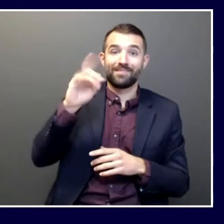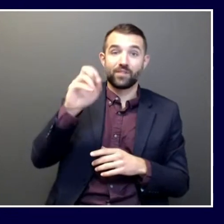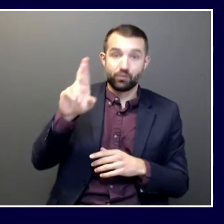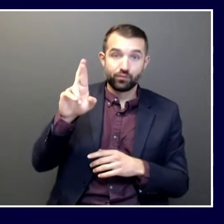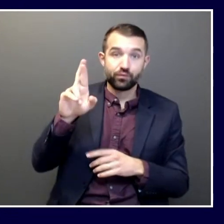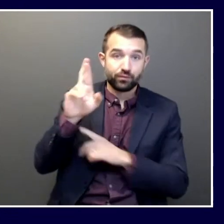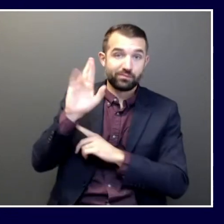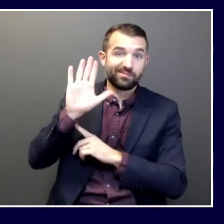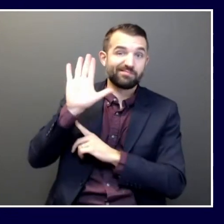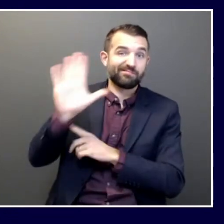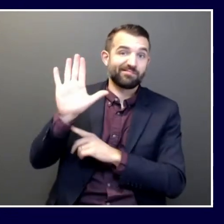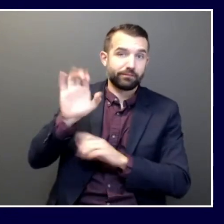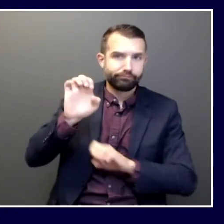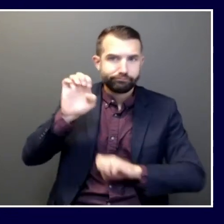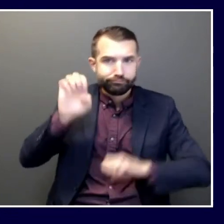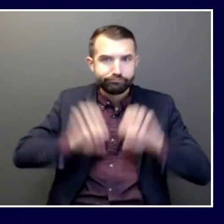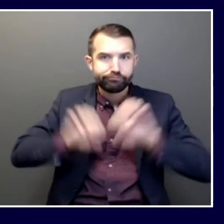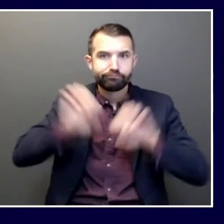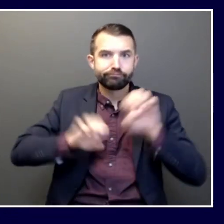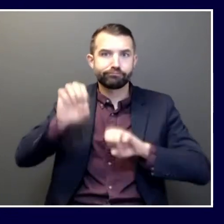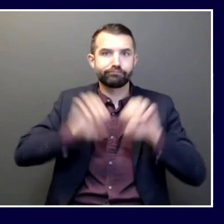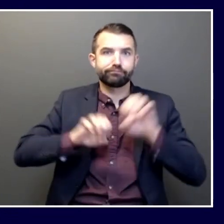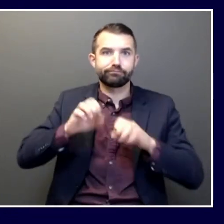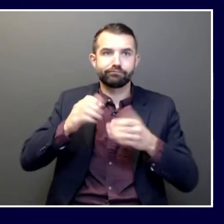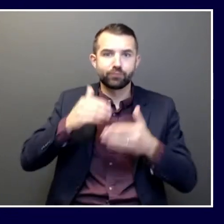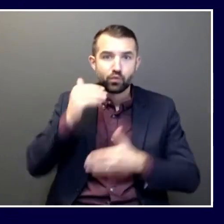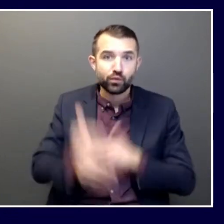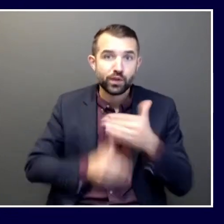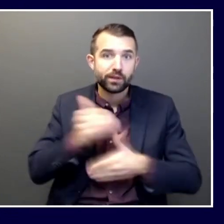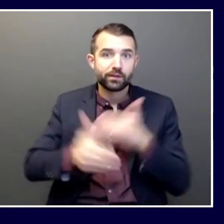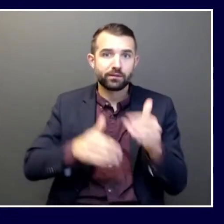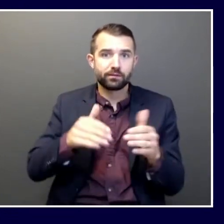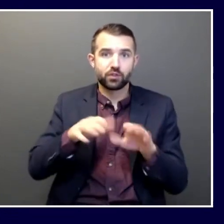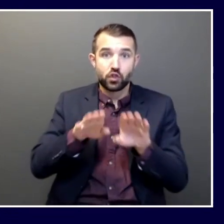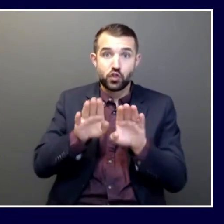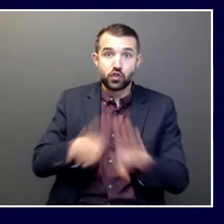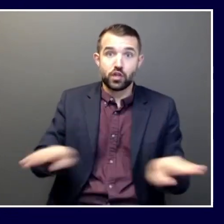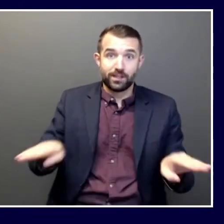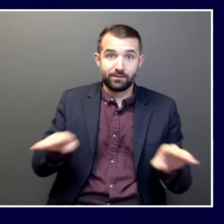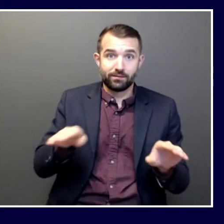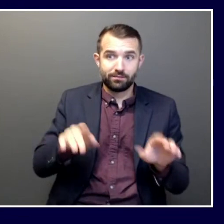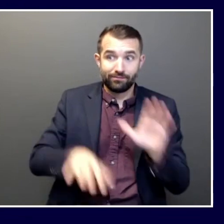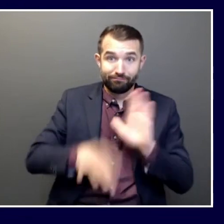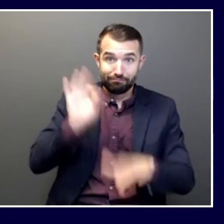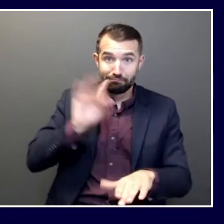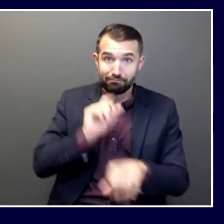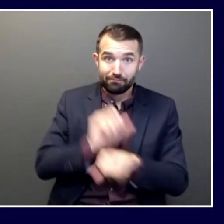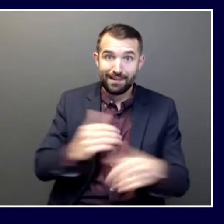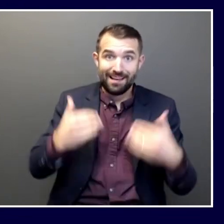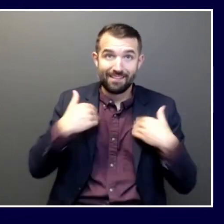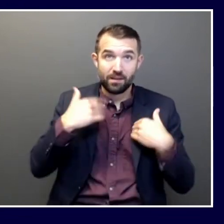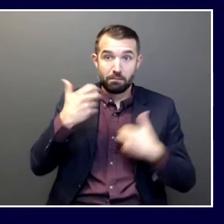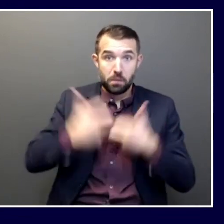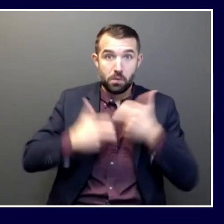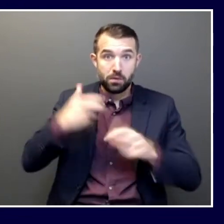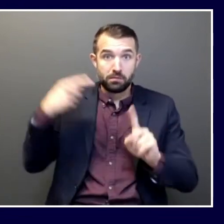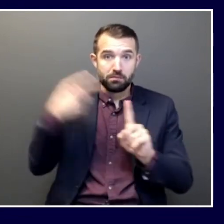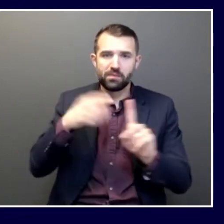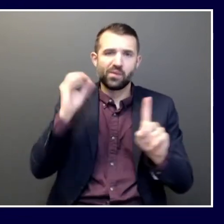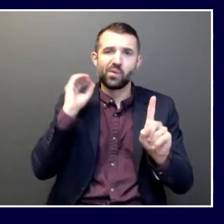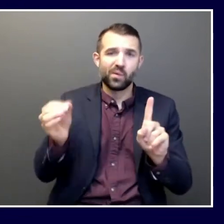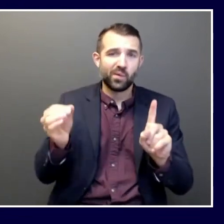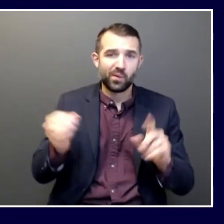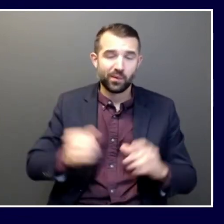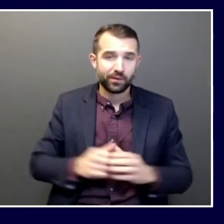for many parents, this remains the issue for decision. Here's what's really important to keep in mind.